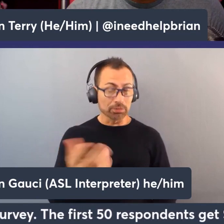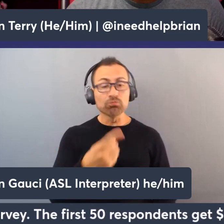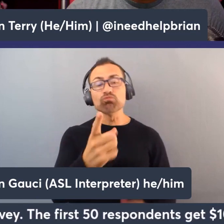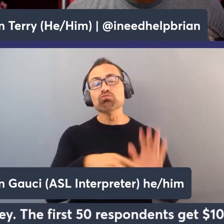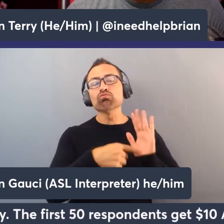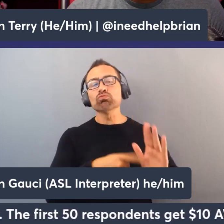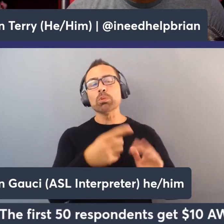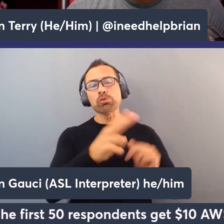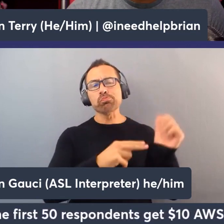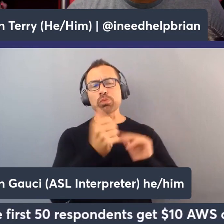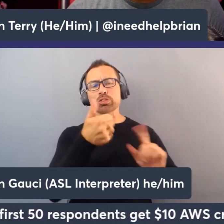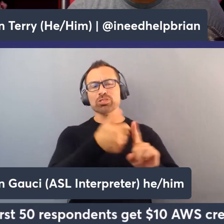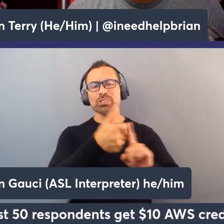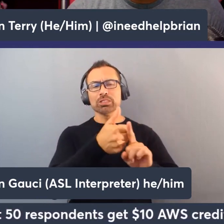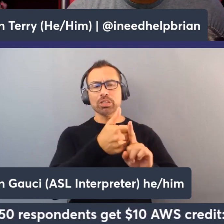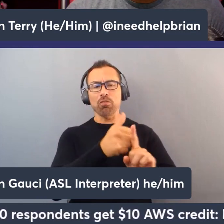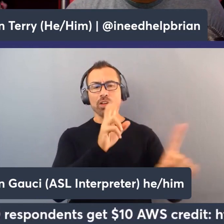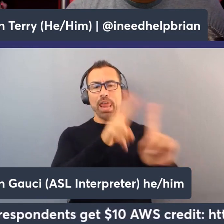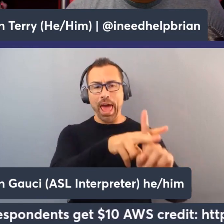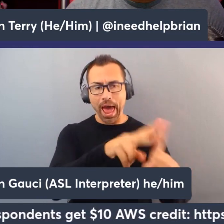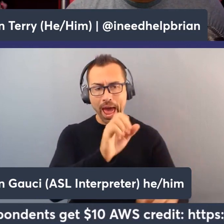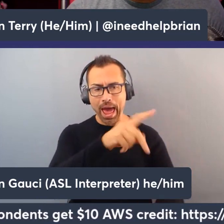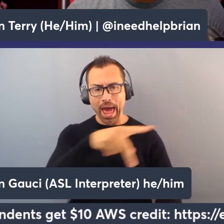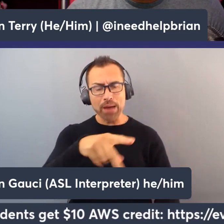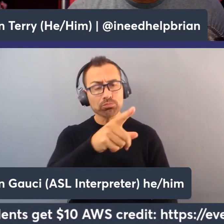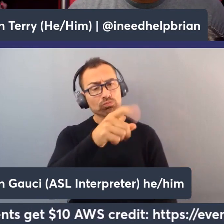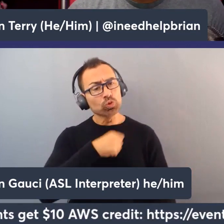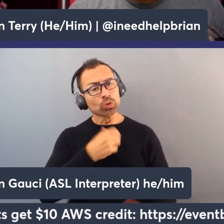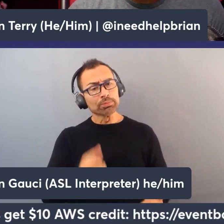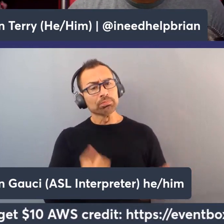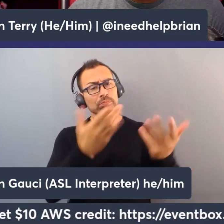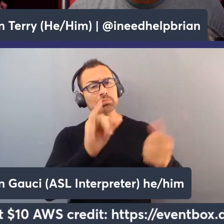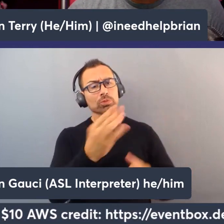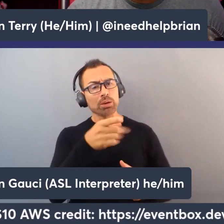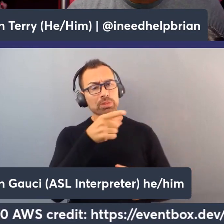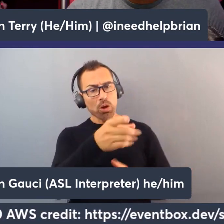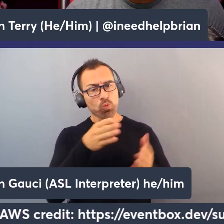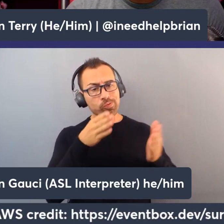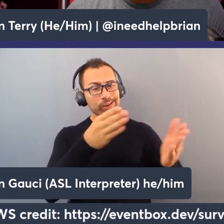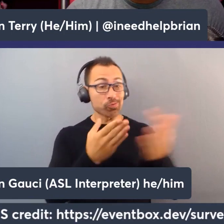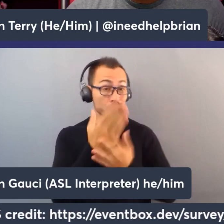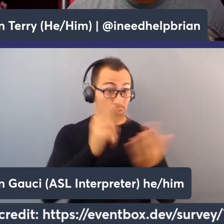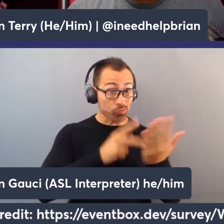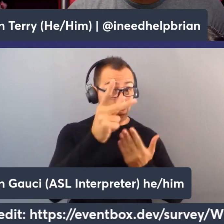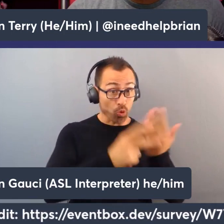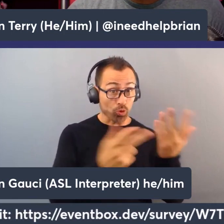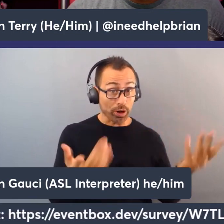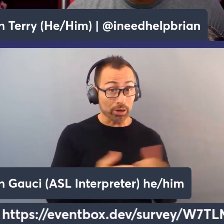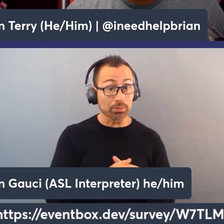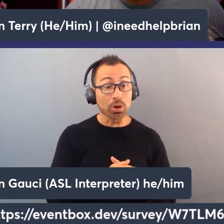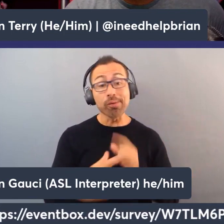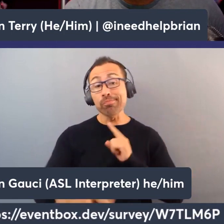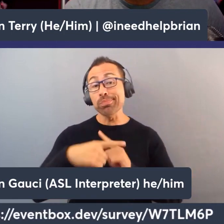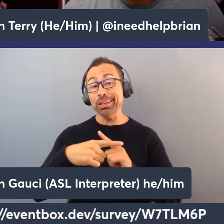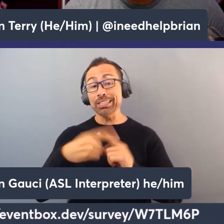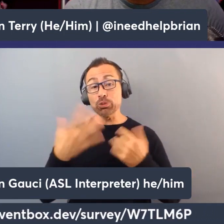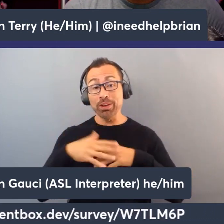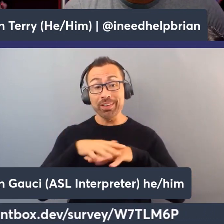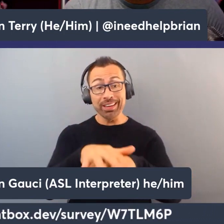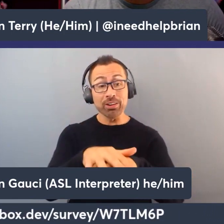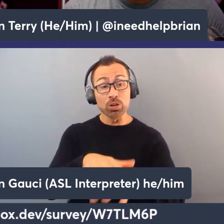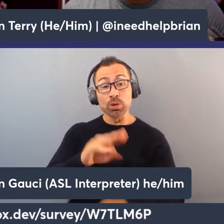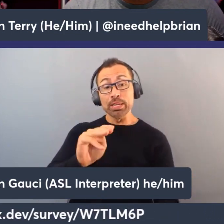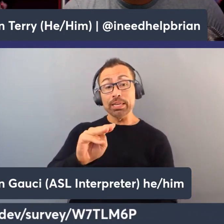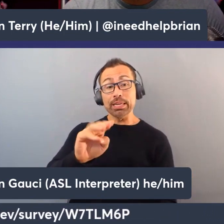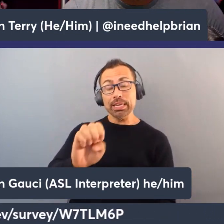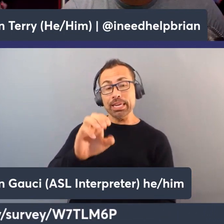you can submit jobs that way programmatically. Or we also have integration with EMR Studio. So you can